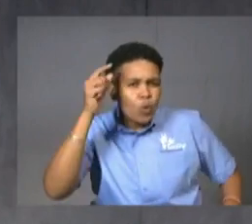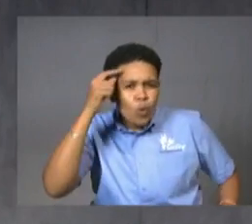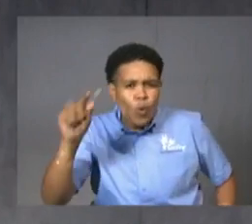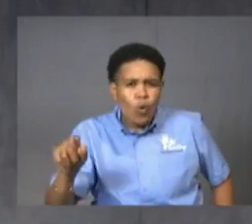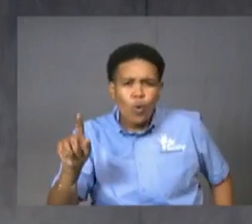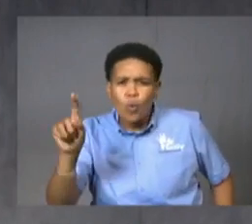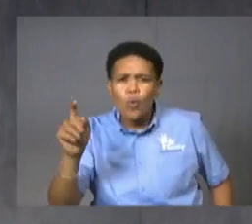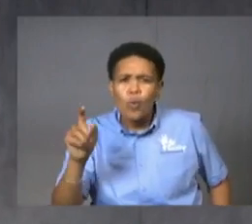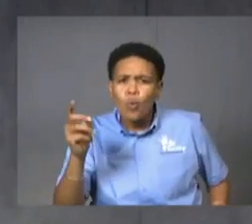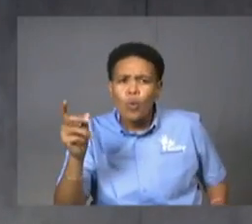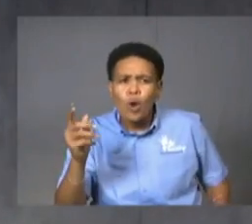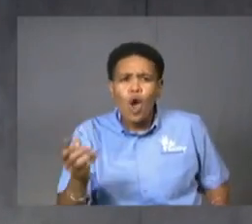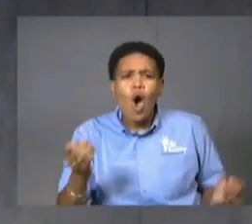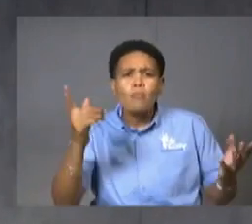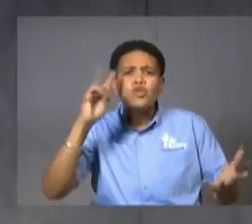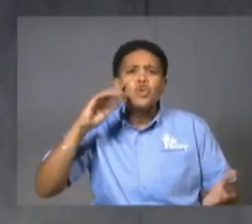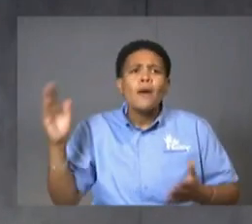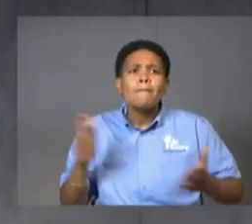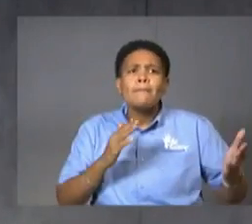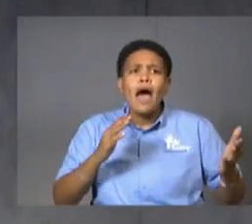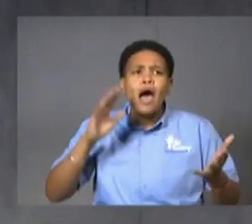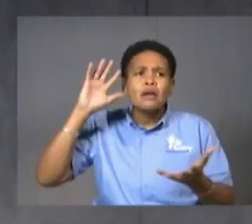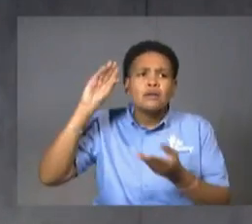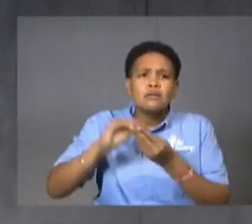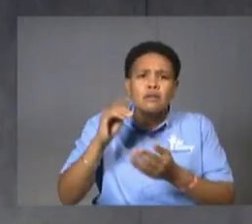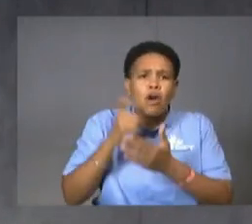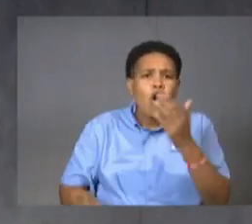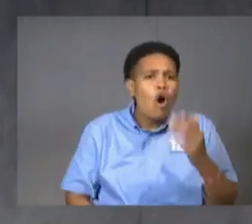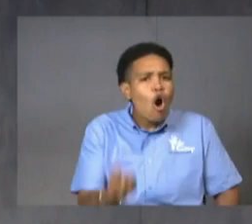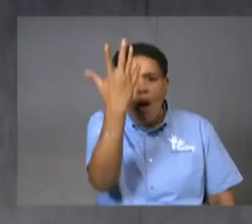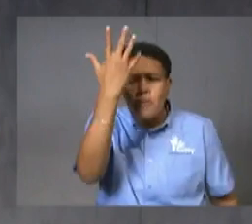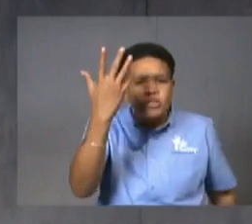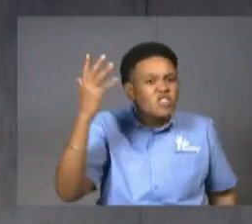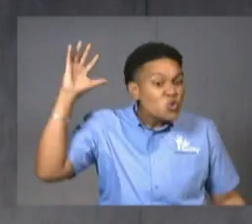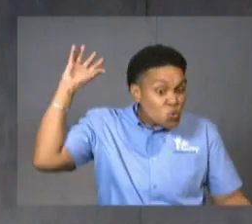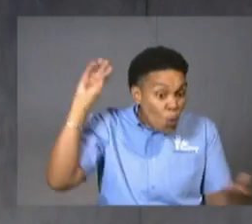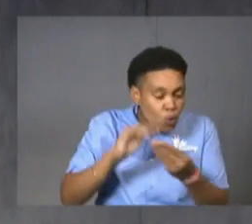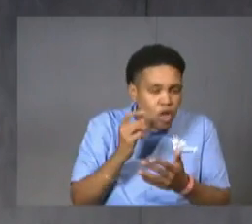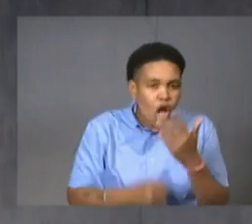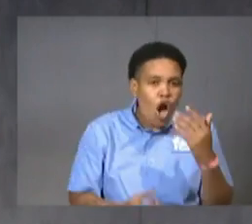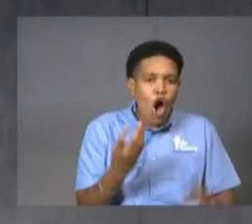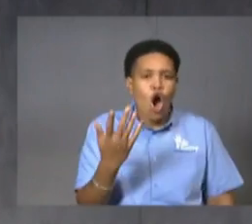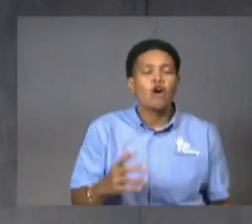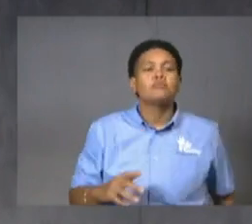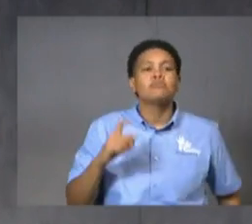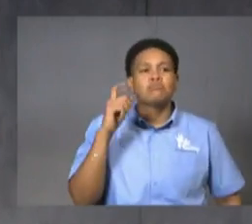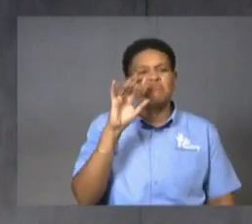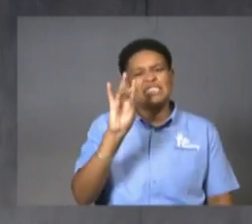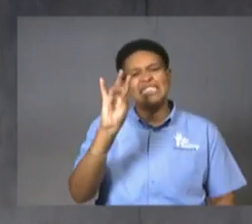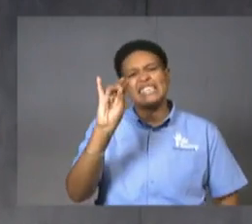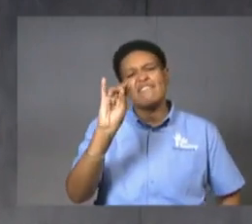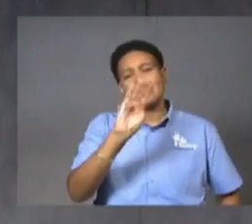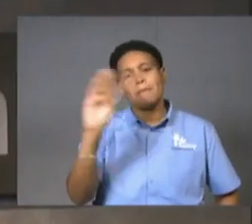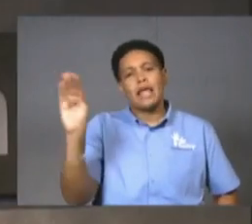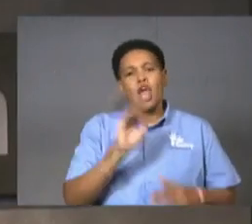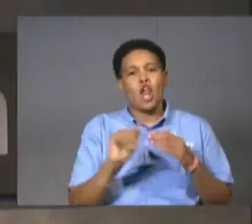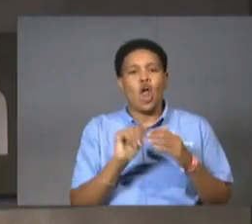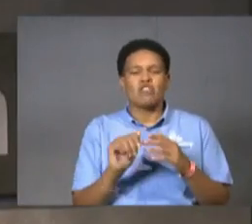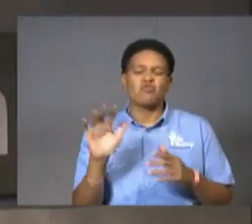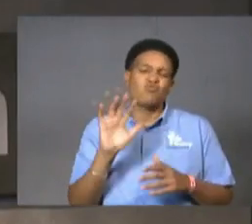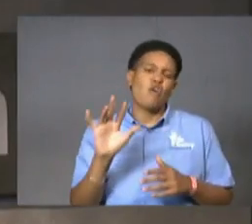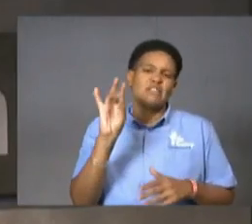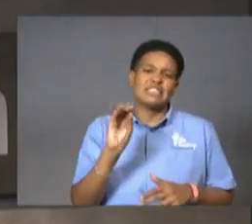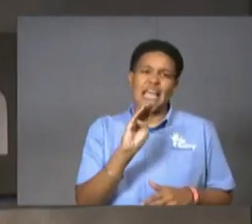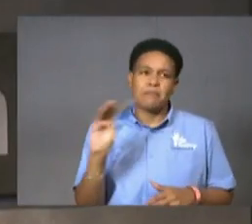will your plan cost in total? We have costed it in total roughly $70 billion, of which a little